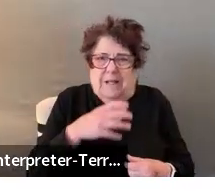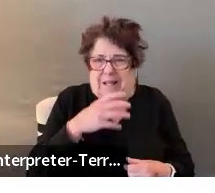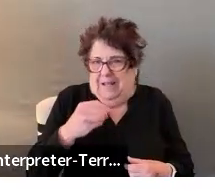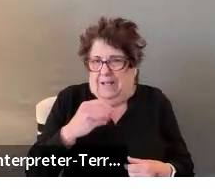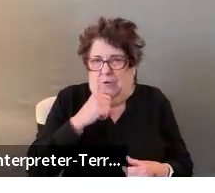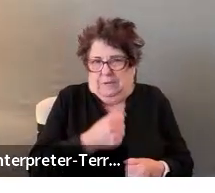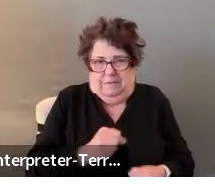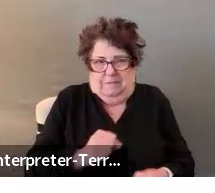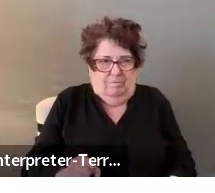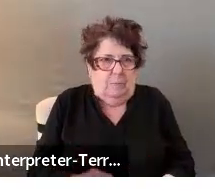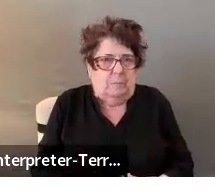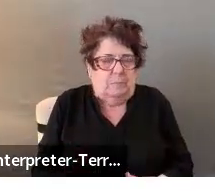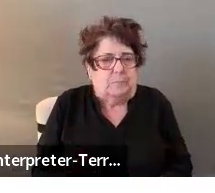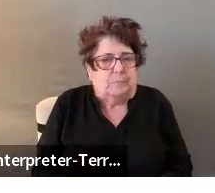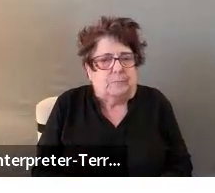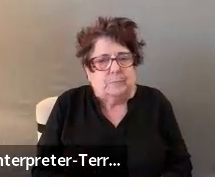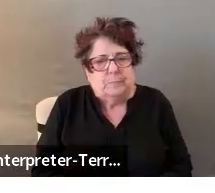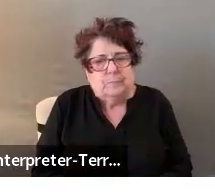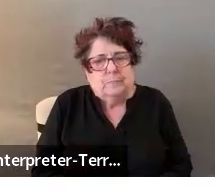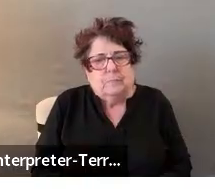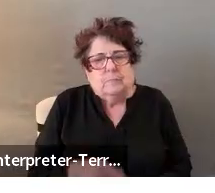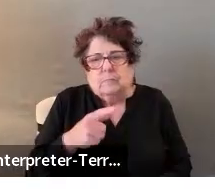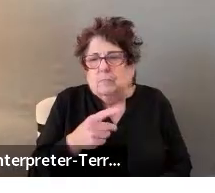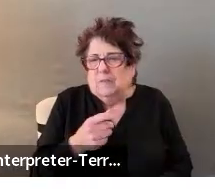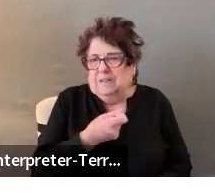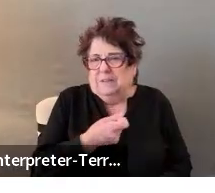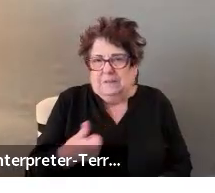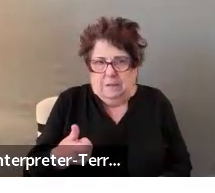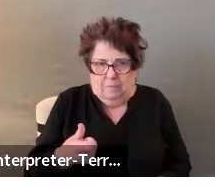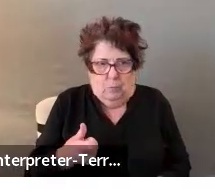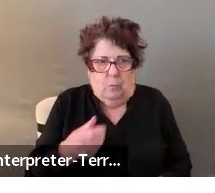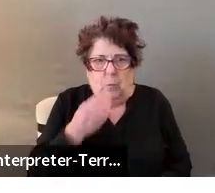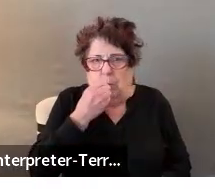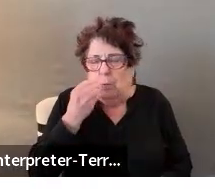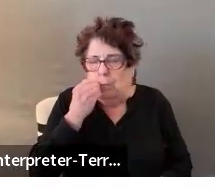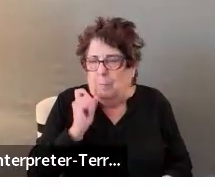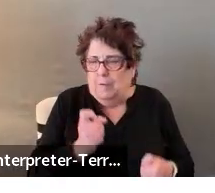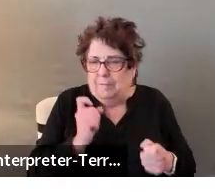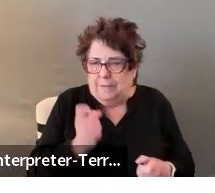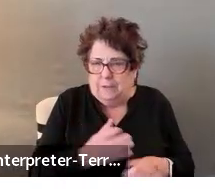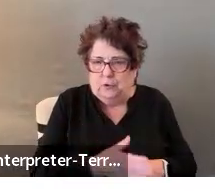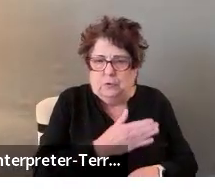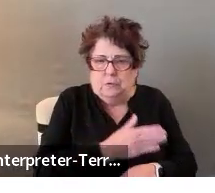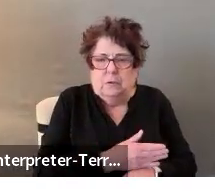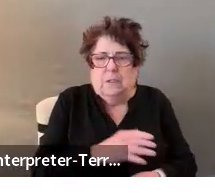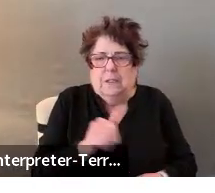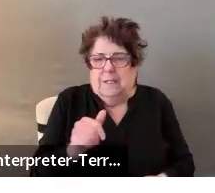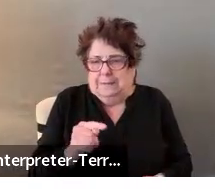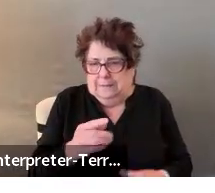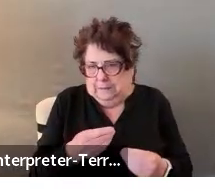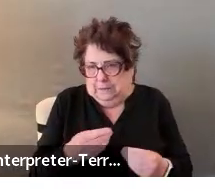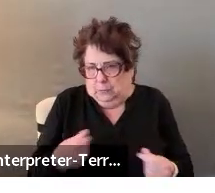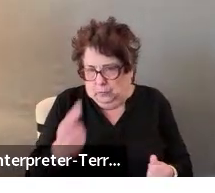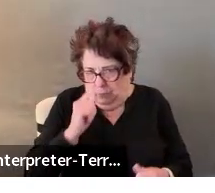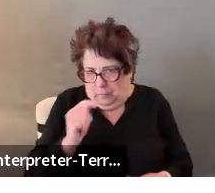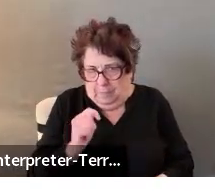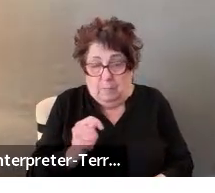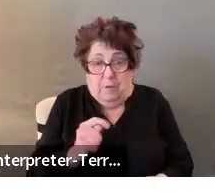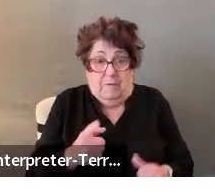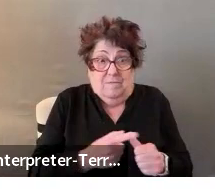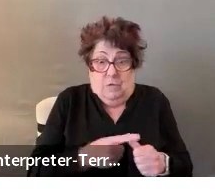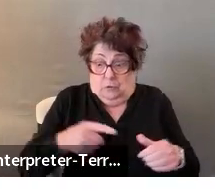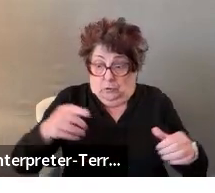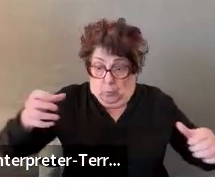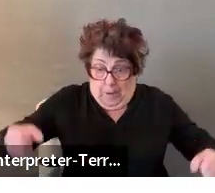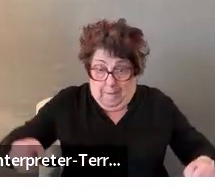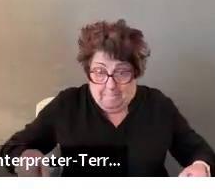There are several helpful home modification and AT solutions for the bathroom. First, grab bars can help prevent falls by